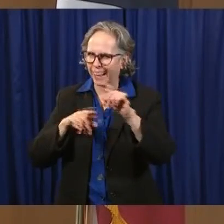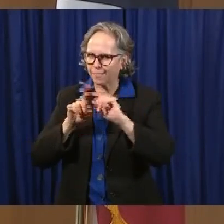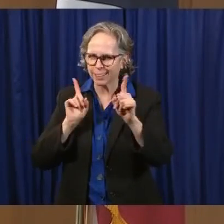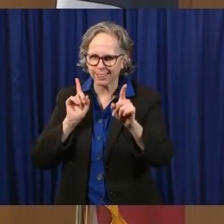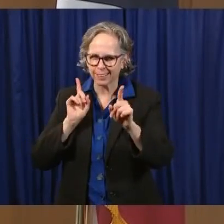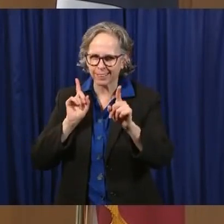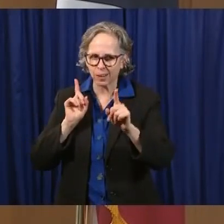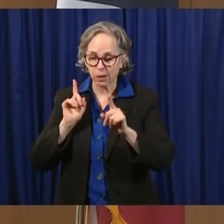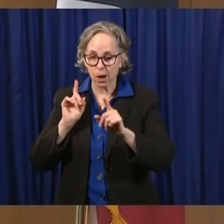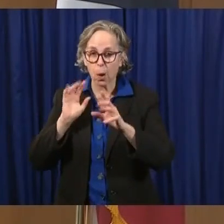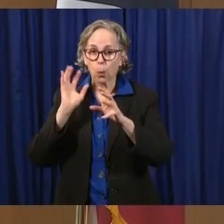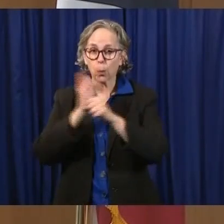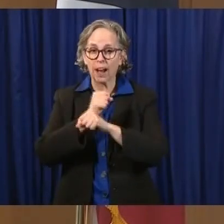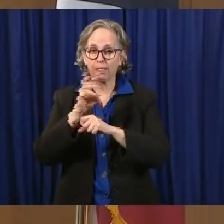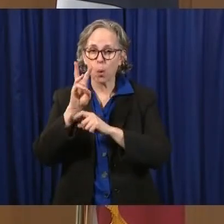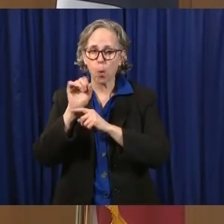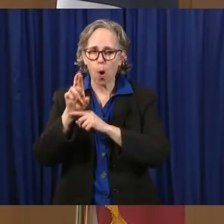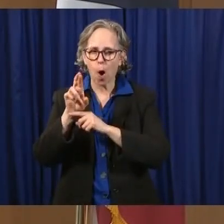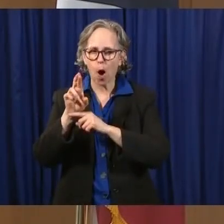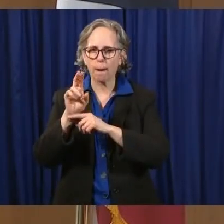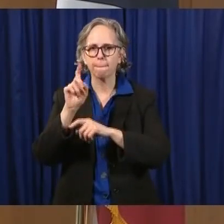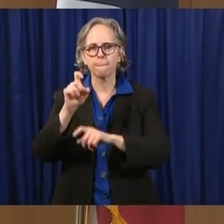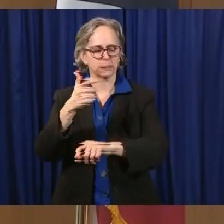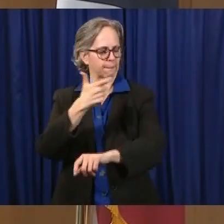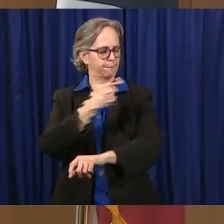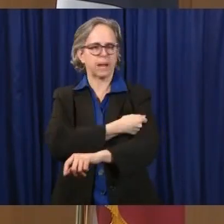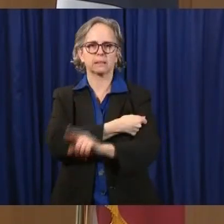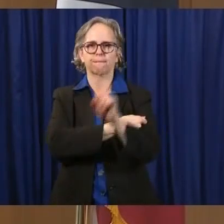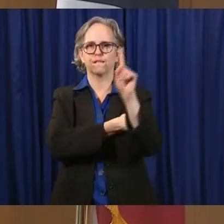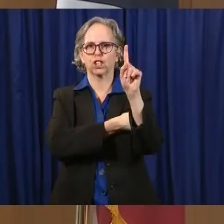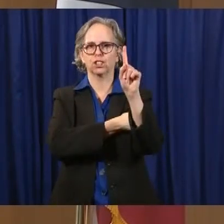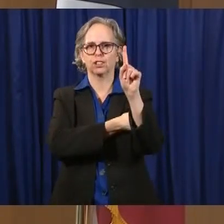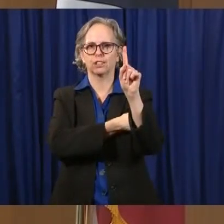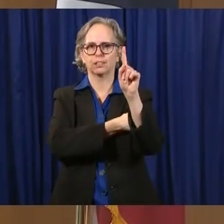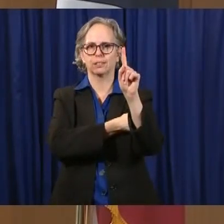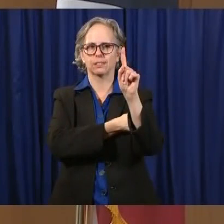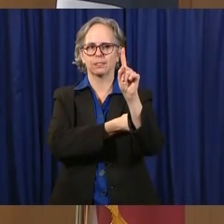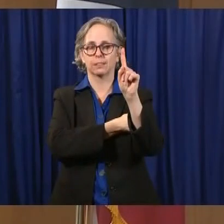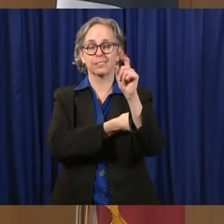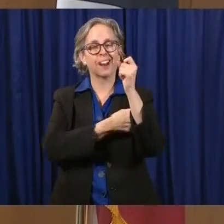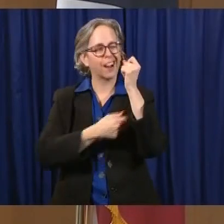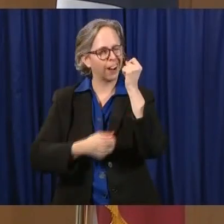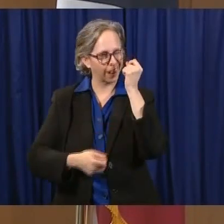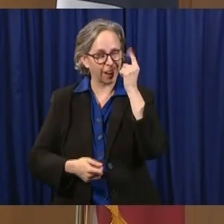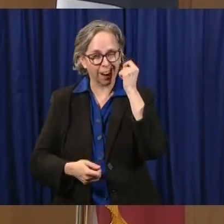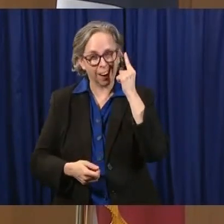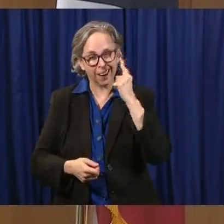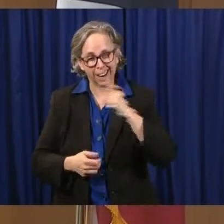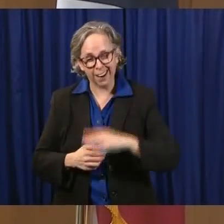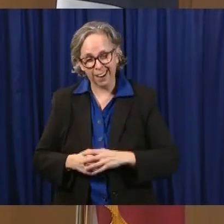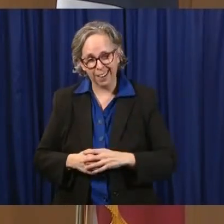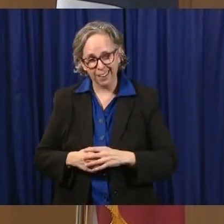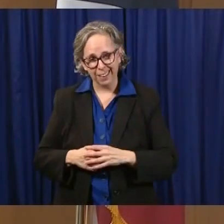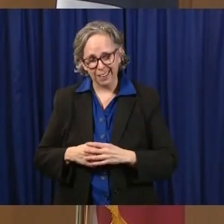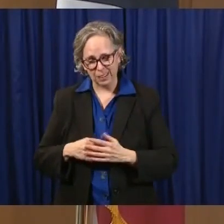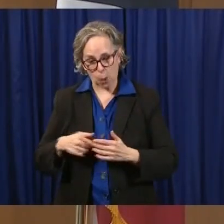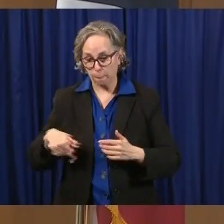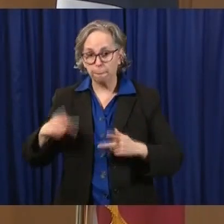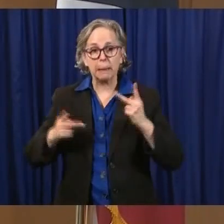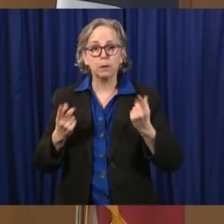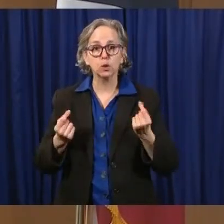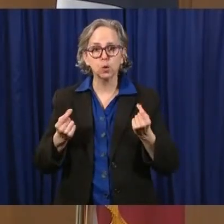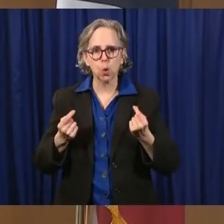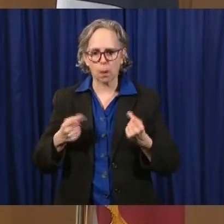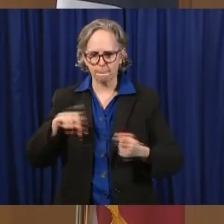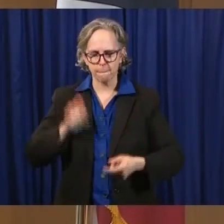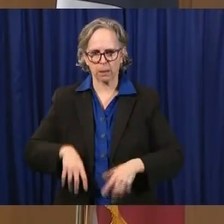So I think the answer to the question is people have to be very, very careful. You know, if you're 80 years old